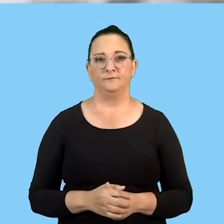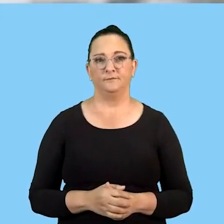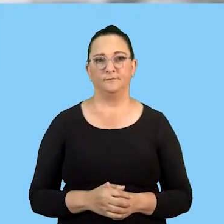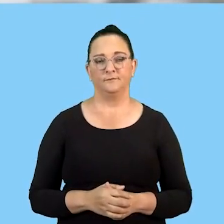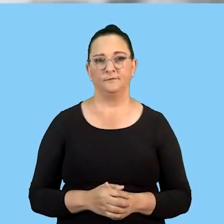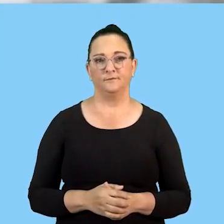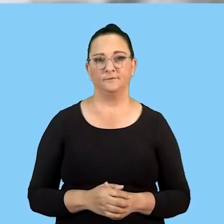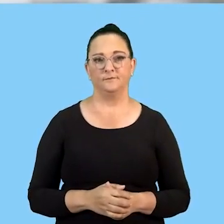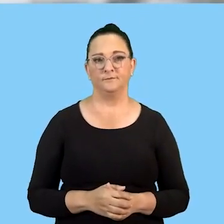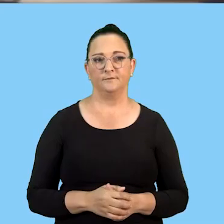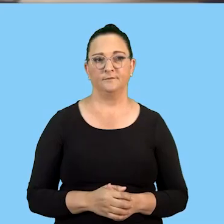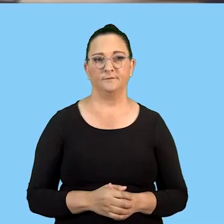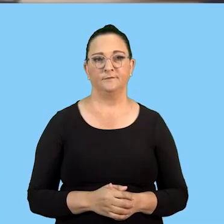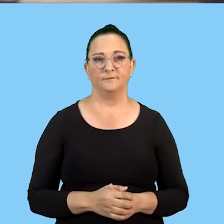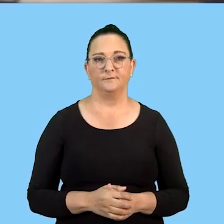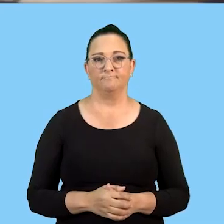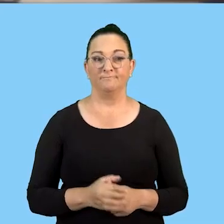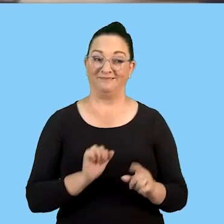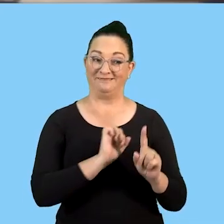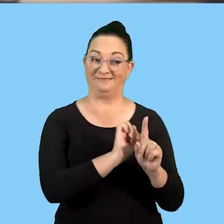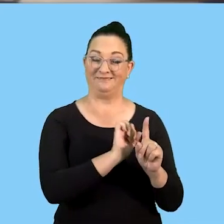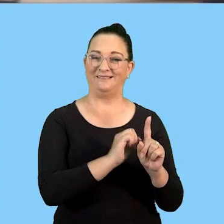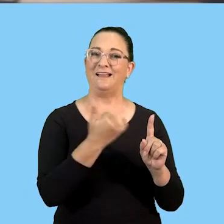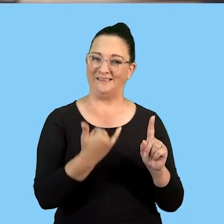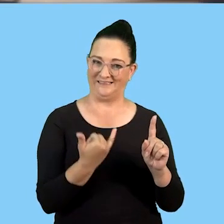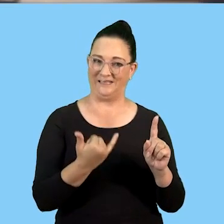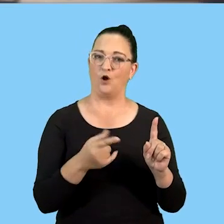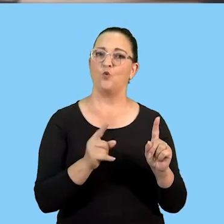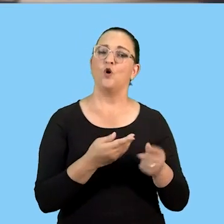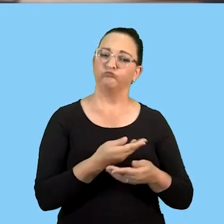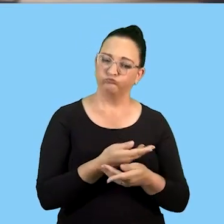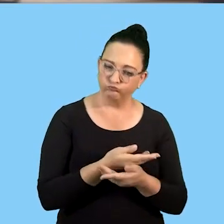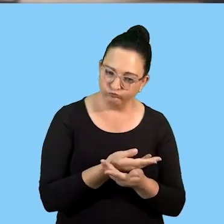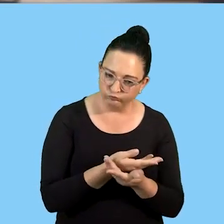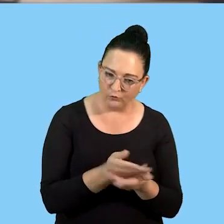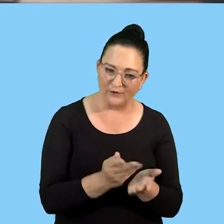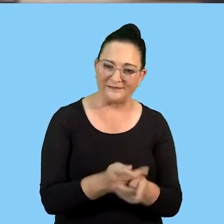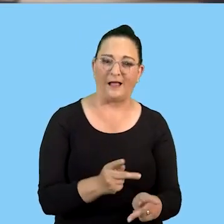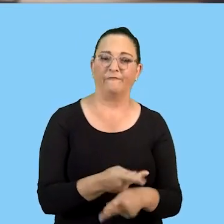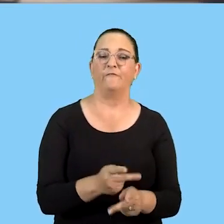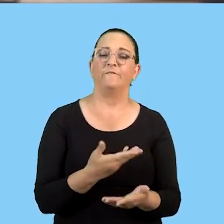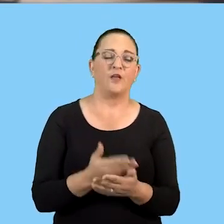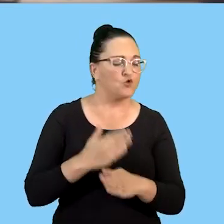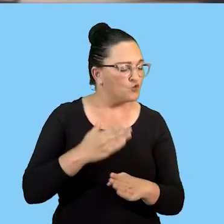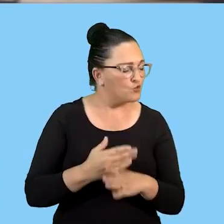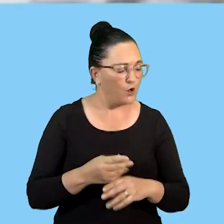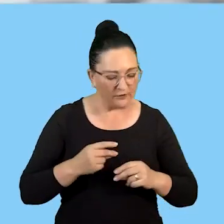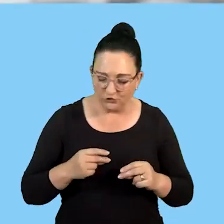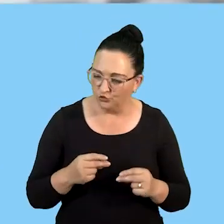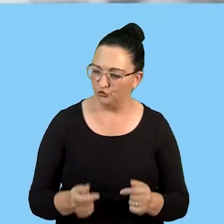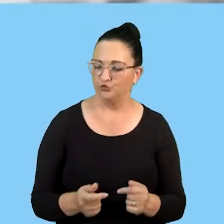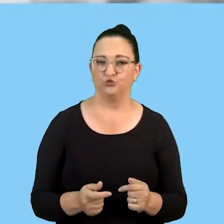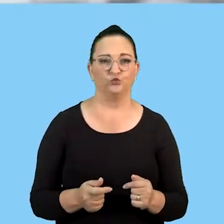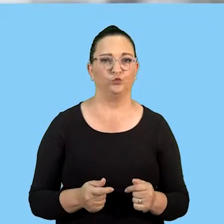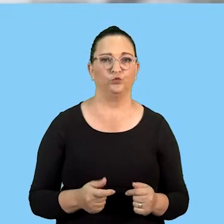also to ensure that the new employee becomes productive as soon as possible. So